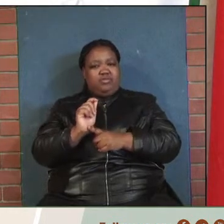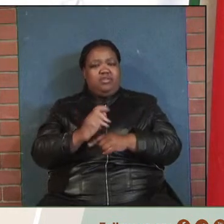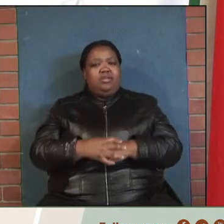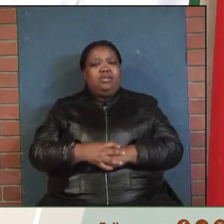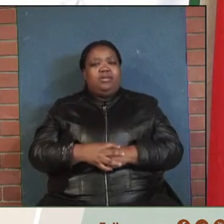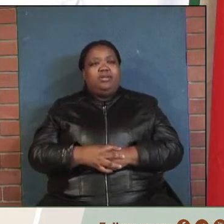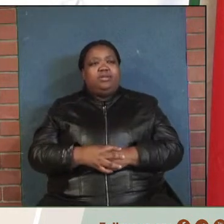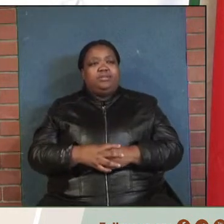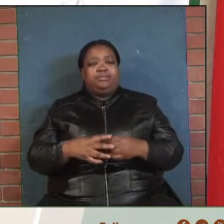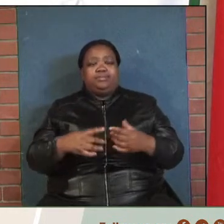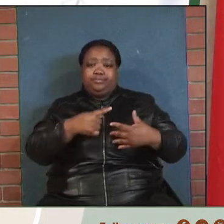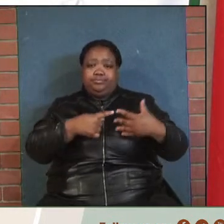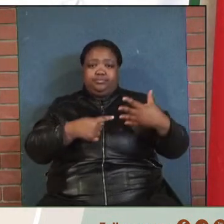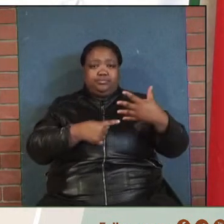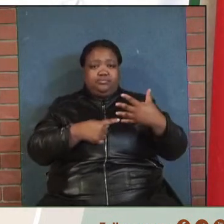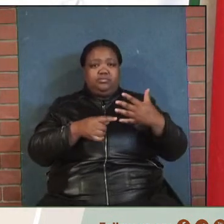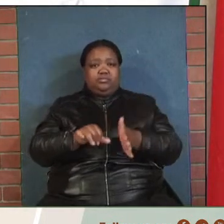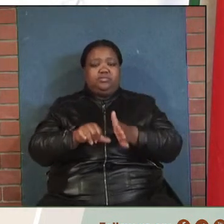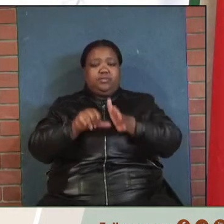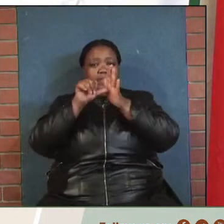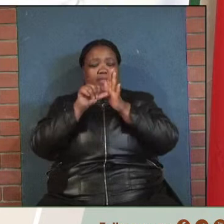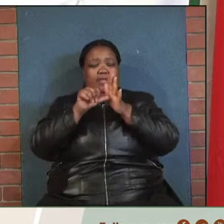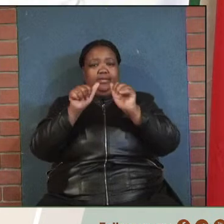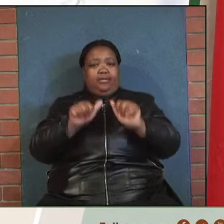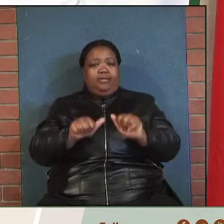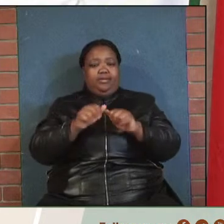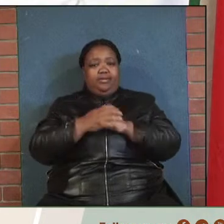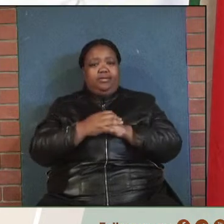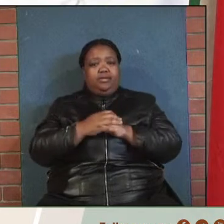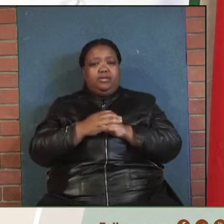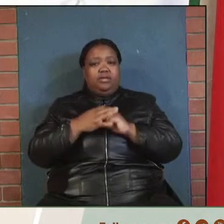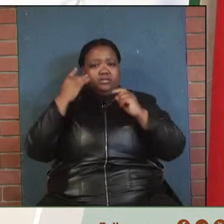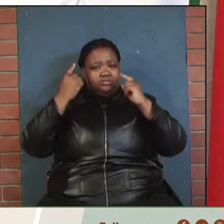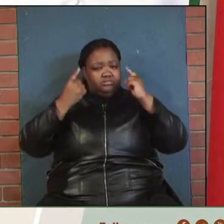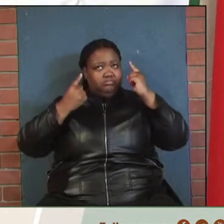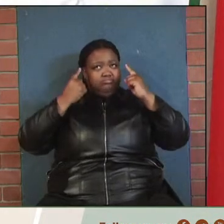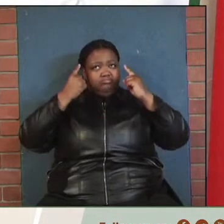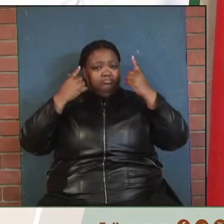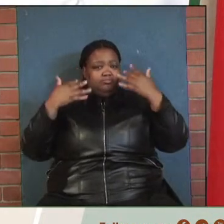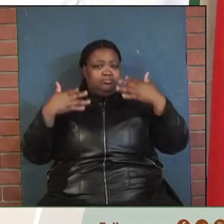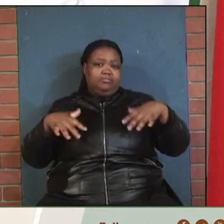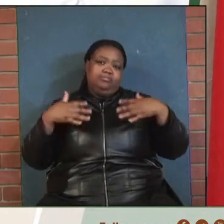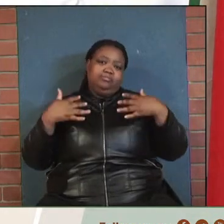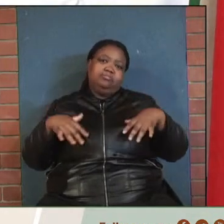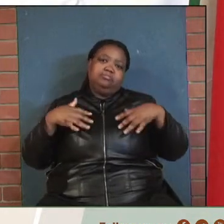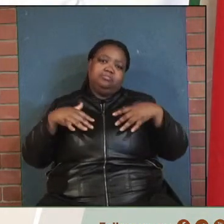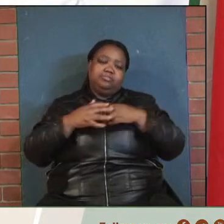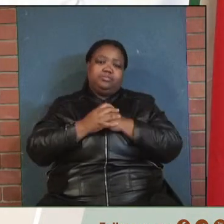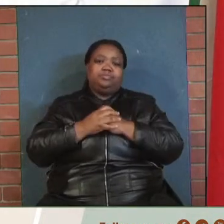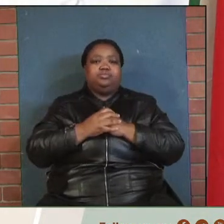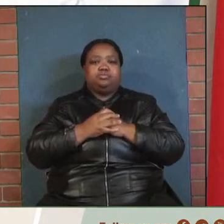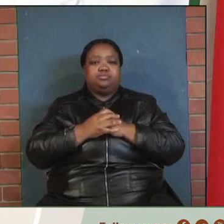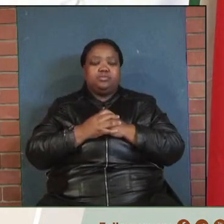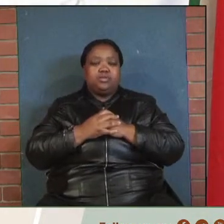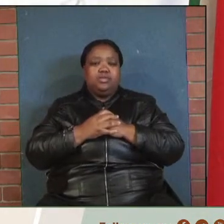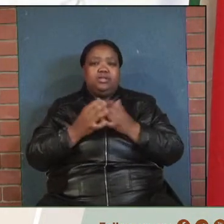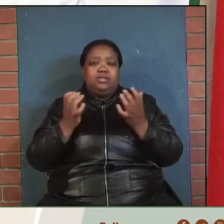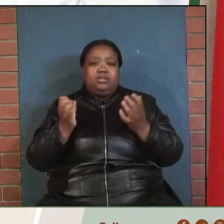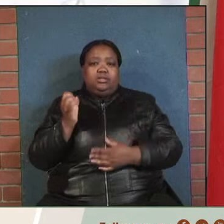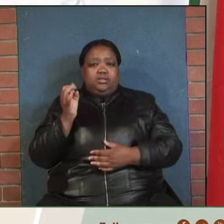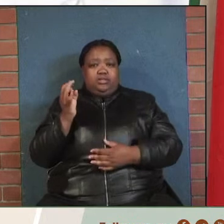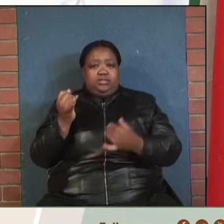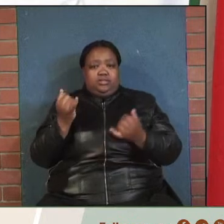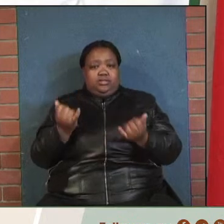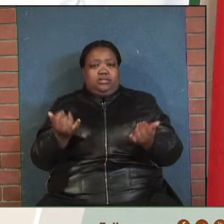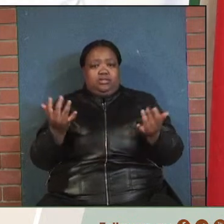These are very crucial and thought-provoking topics. If we can find workable